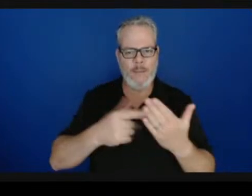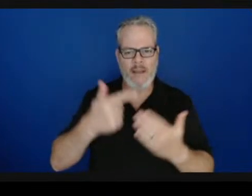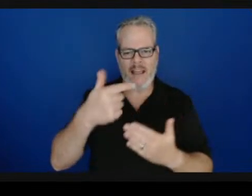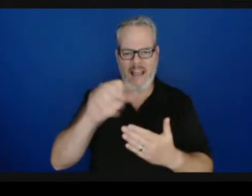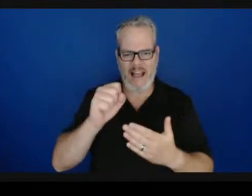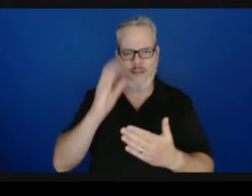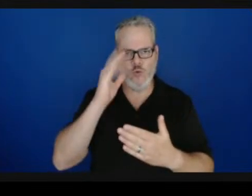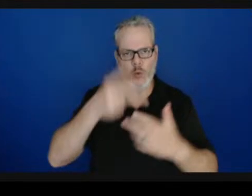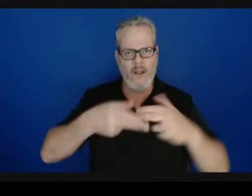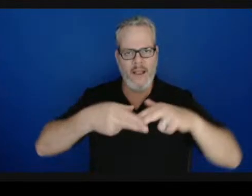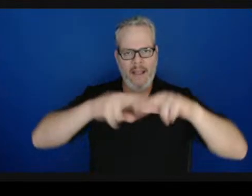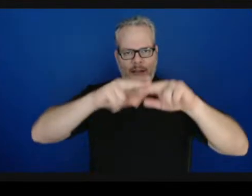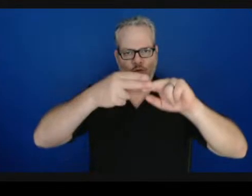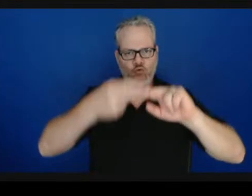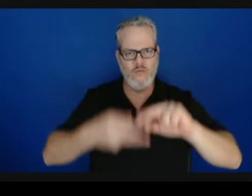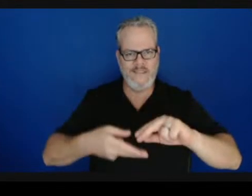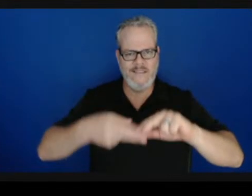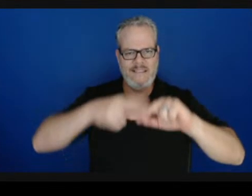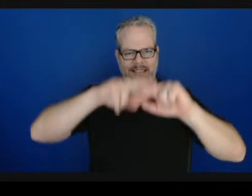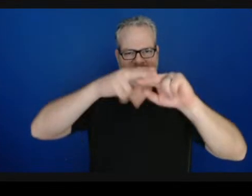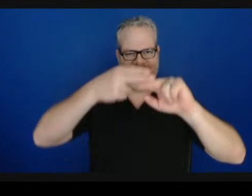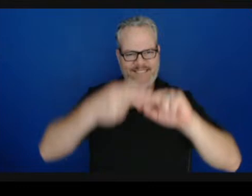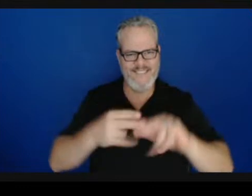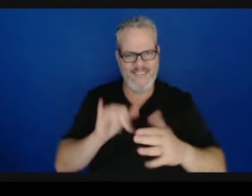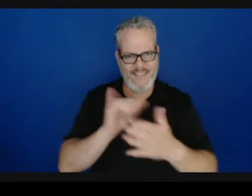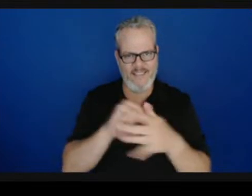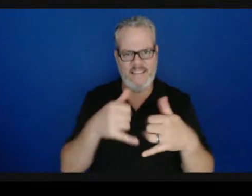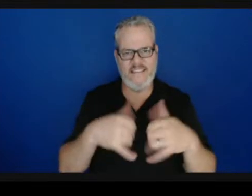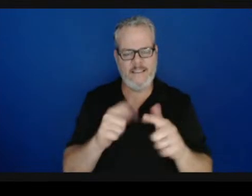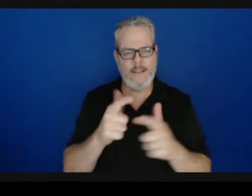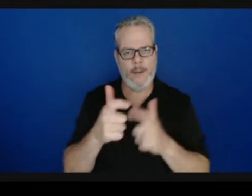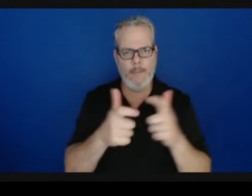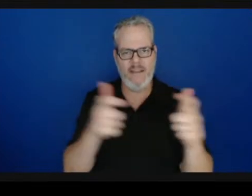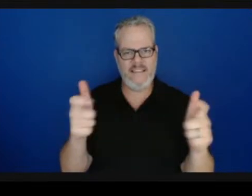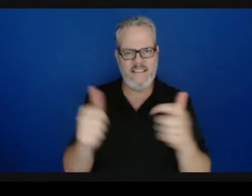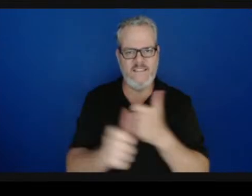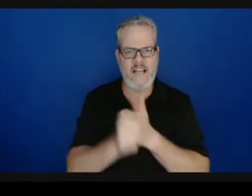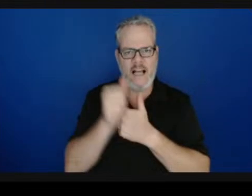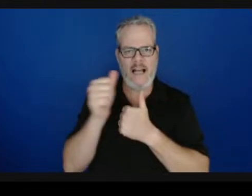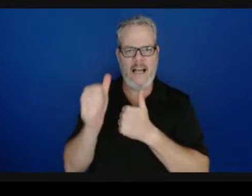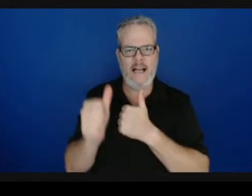coming hours and days. So that's still the biggest hazard here.